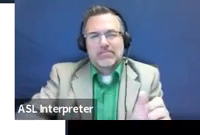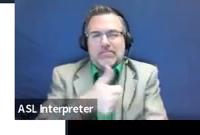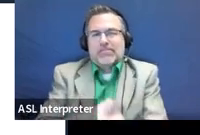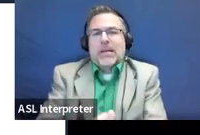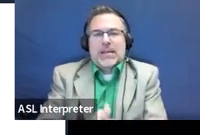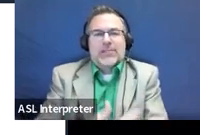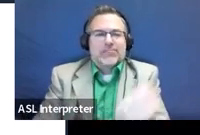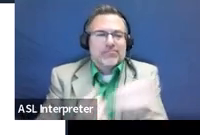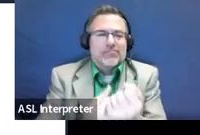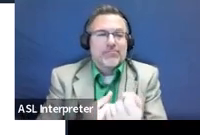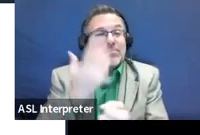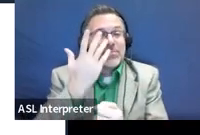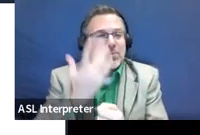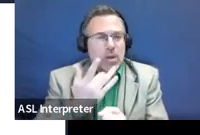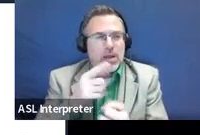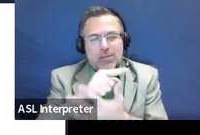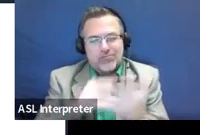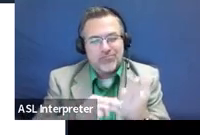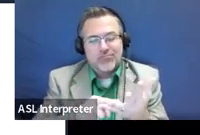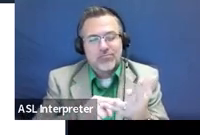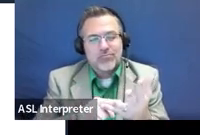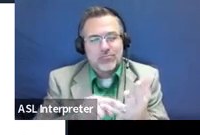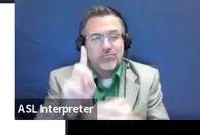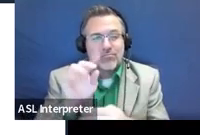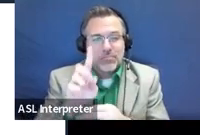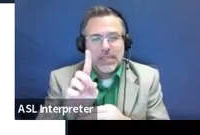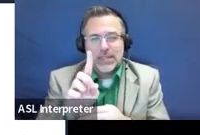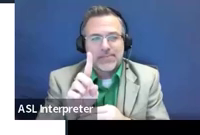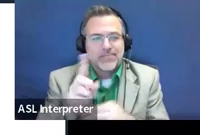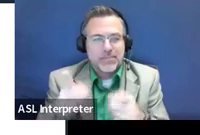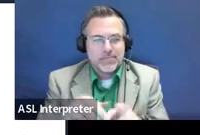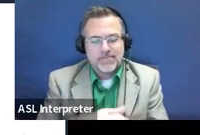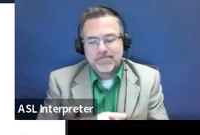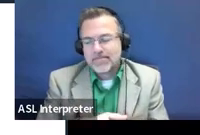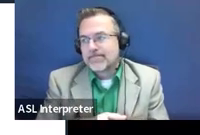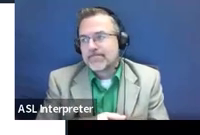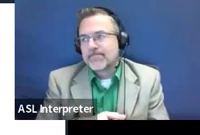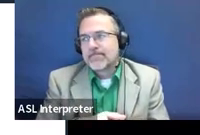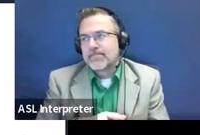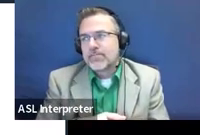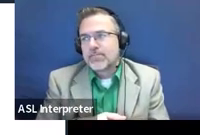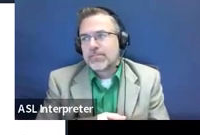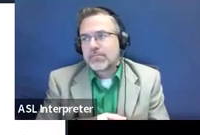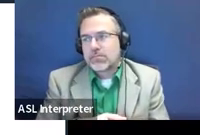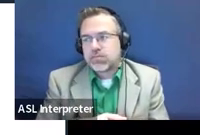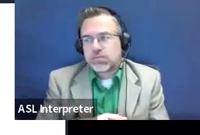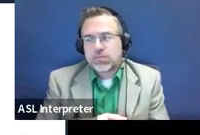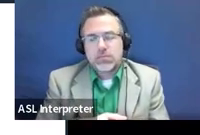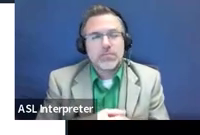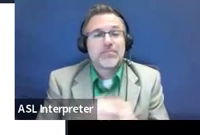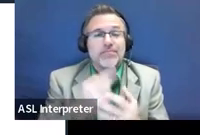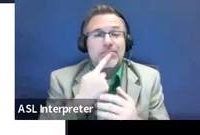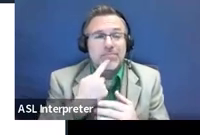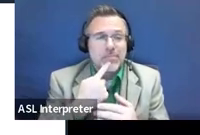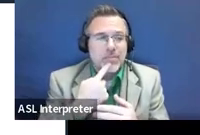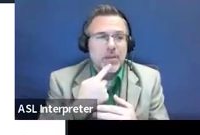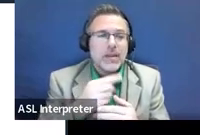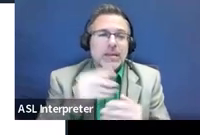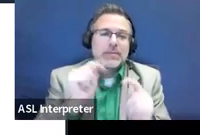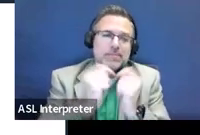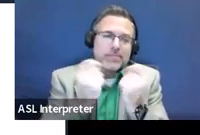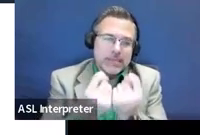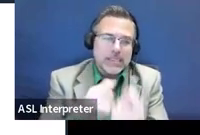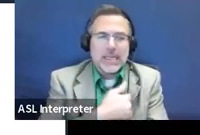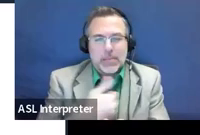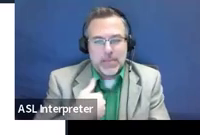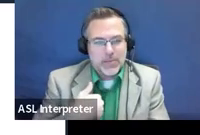why those things happened. And then it just says here, you can also document introductions of team members.